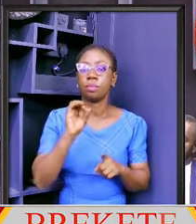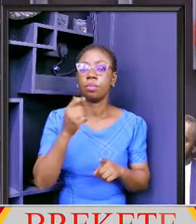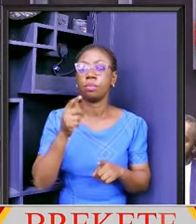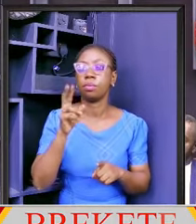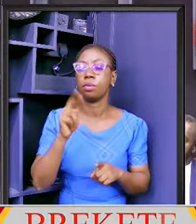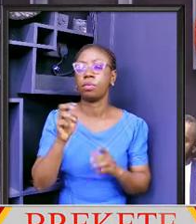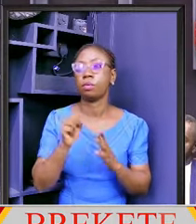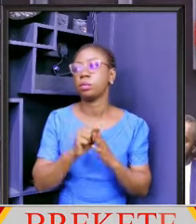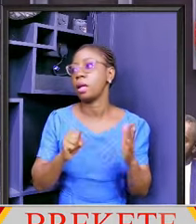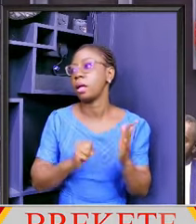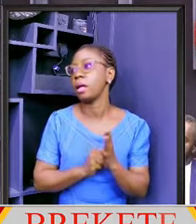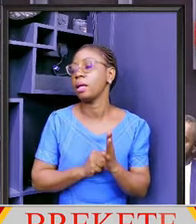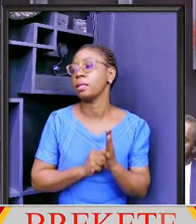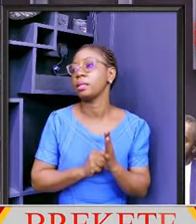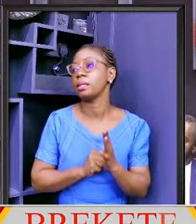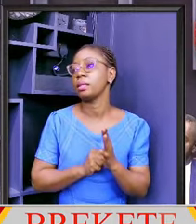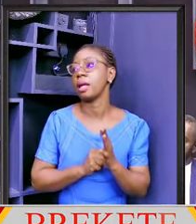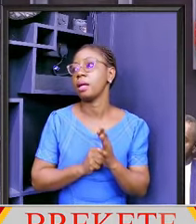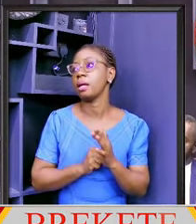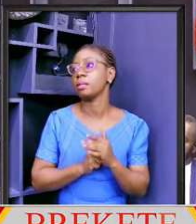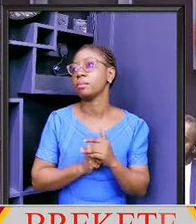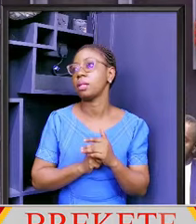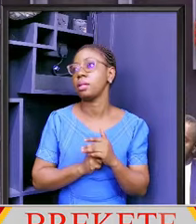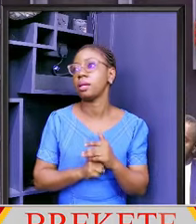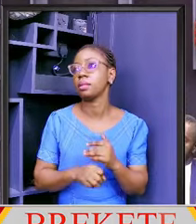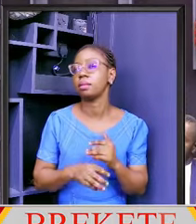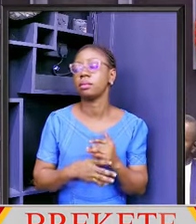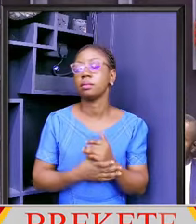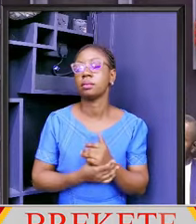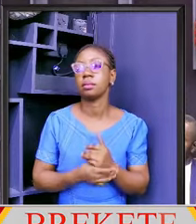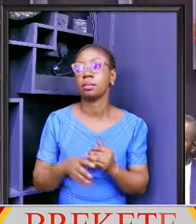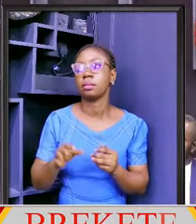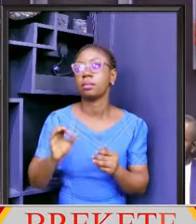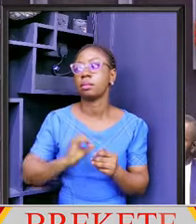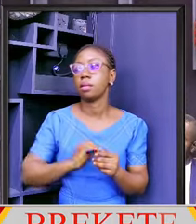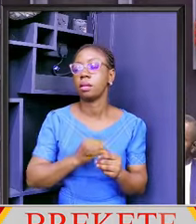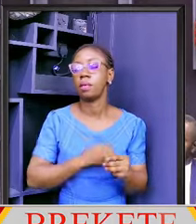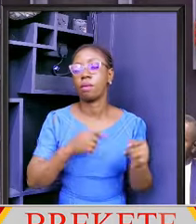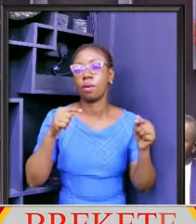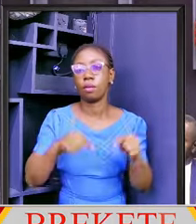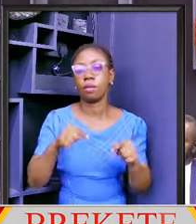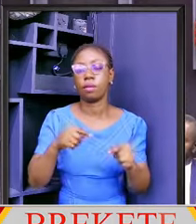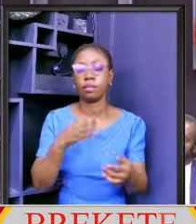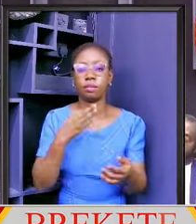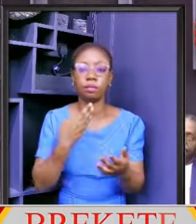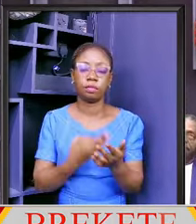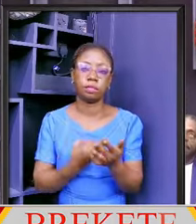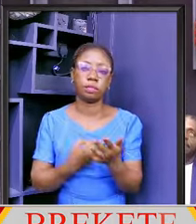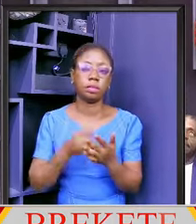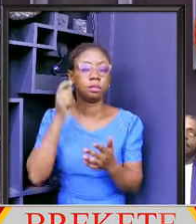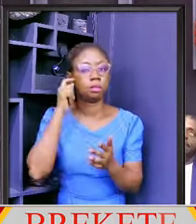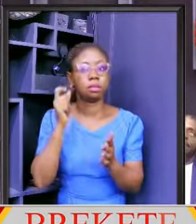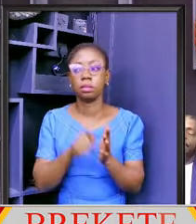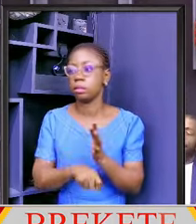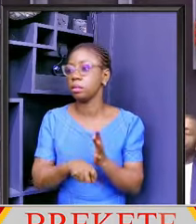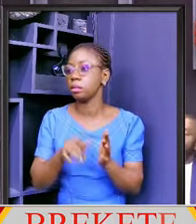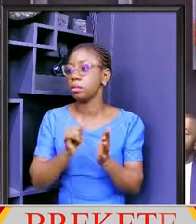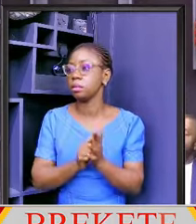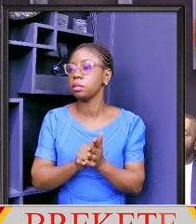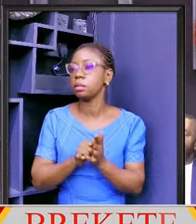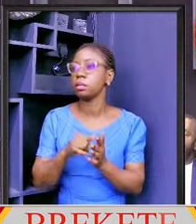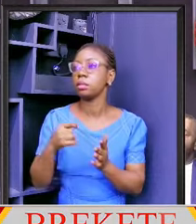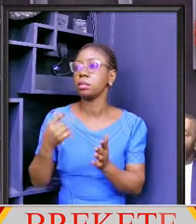State to who is Adam? Adams from Adam, current secretary that time, that I will step